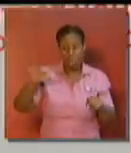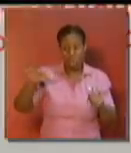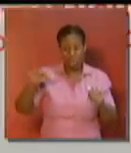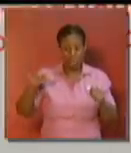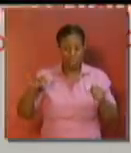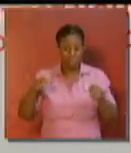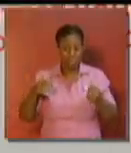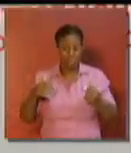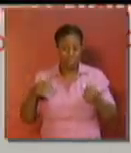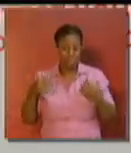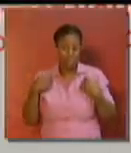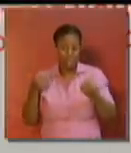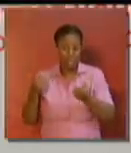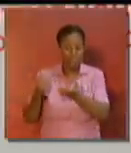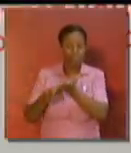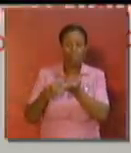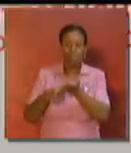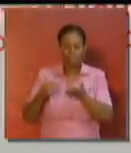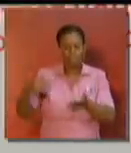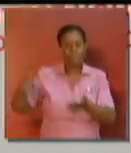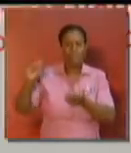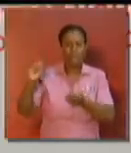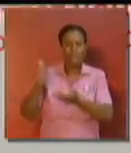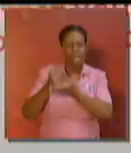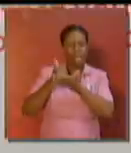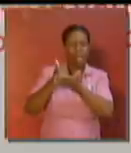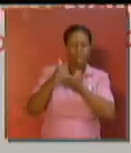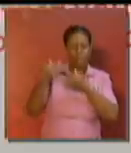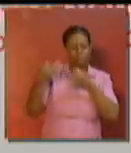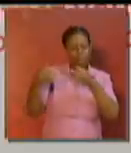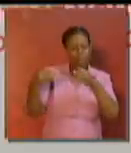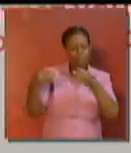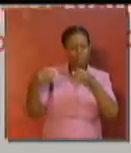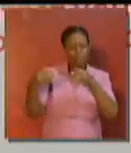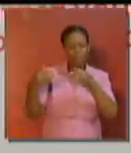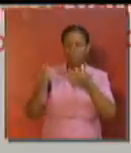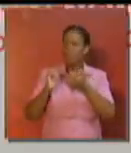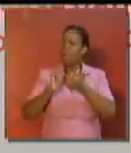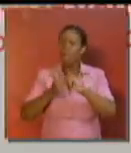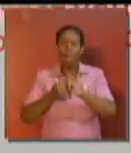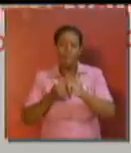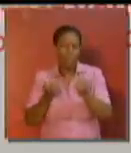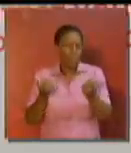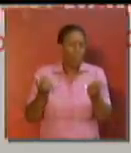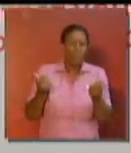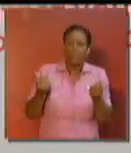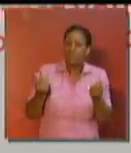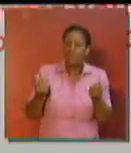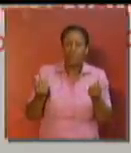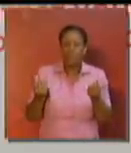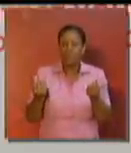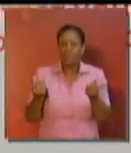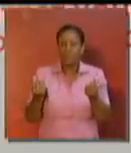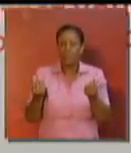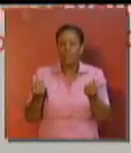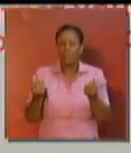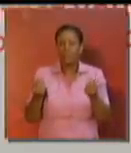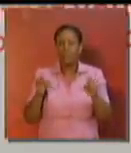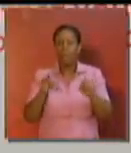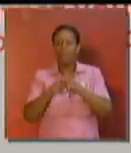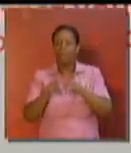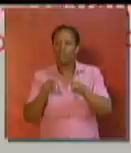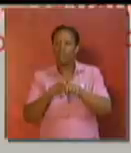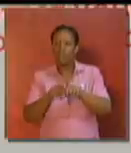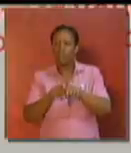practicable and sustainable. And then the physical hygiene component is very important. The keeping